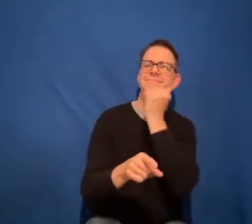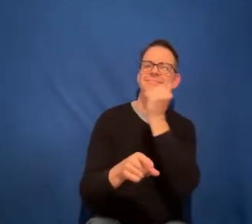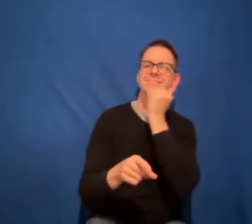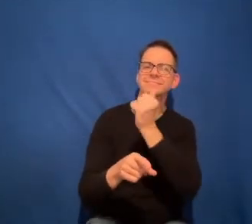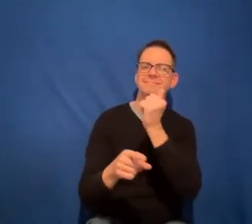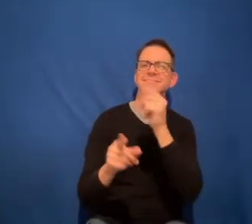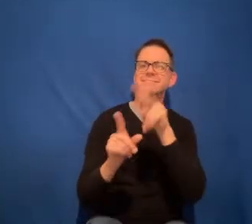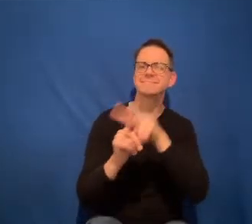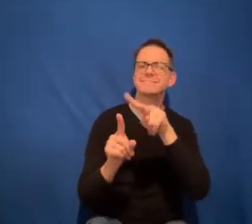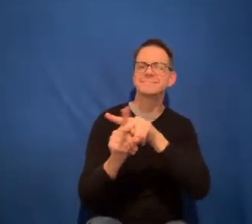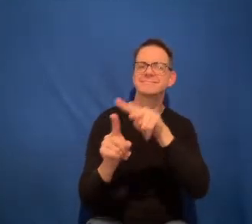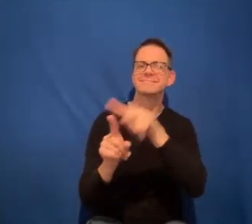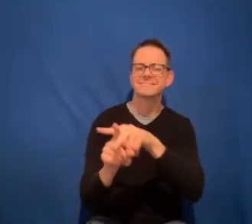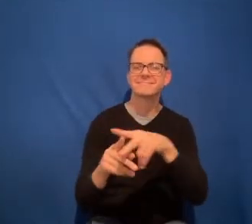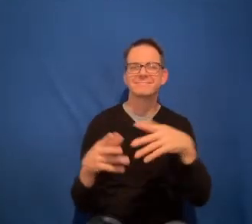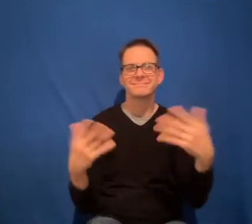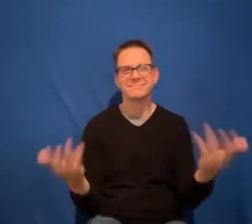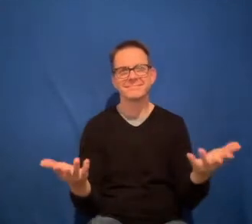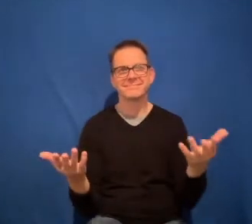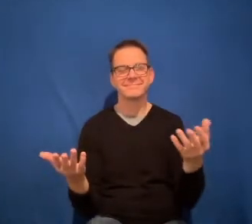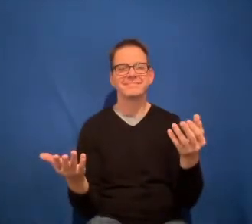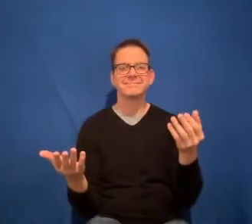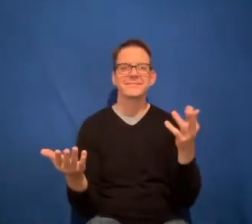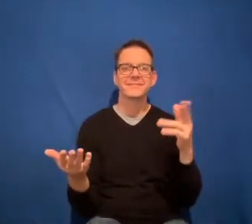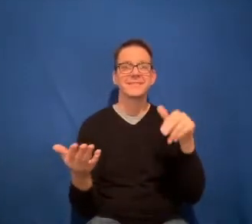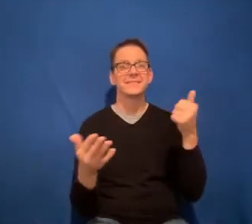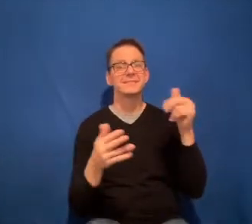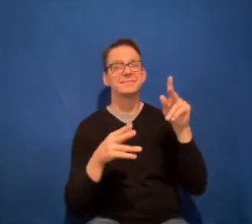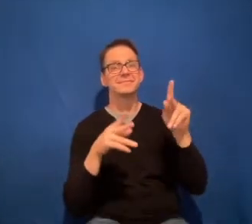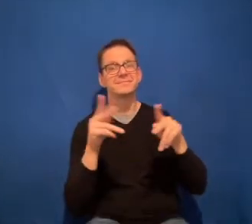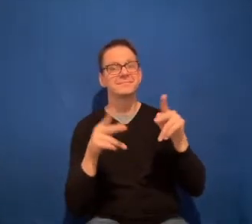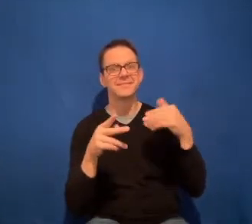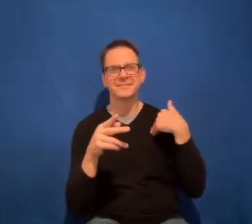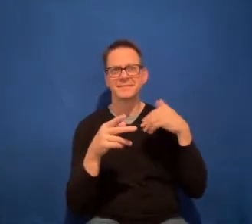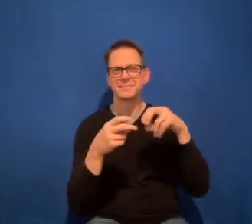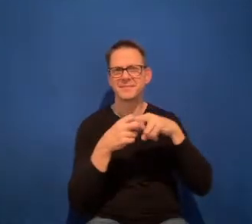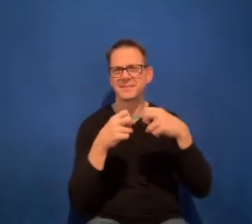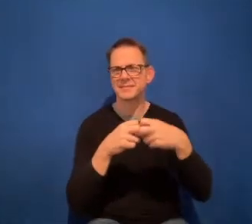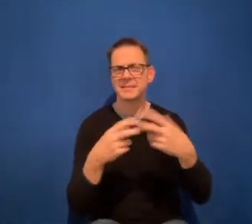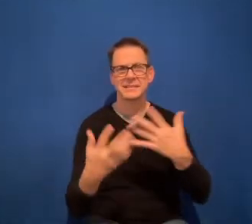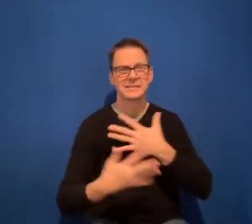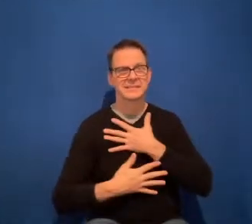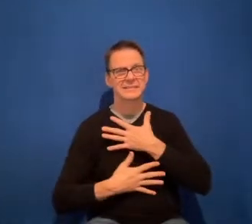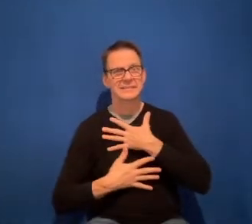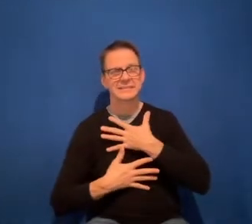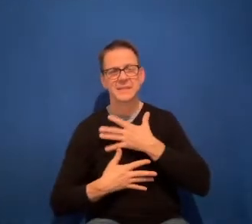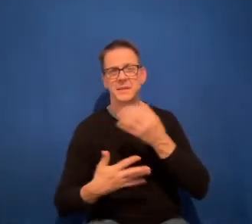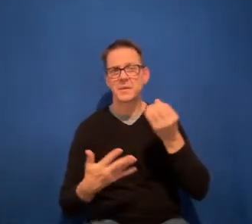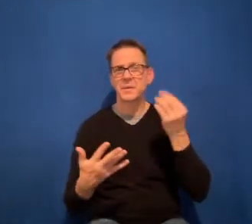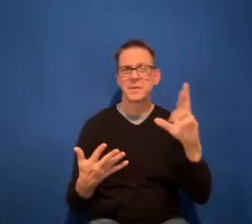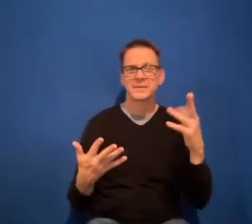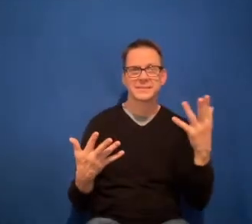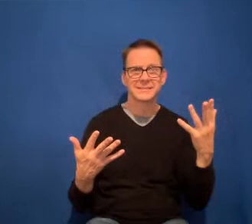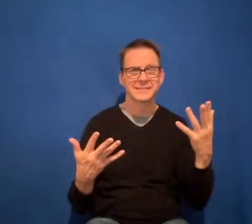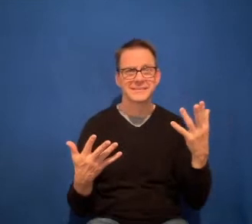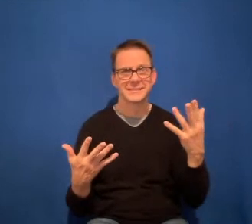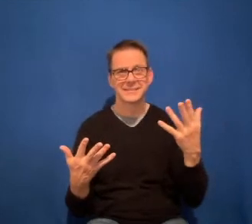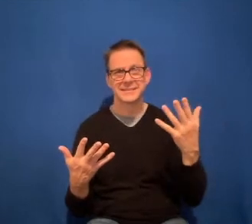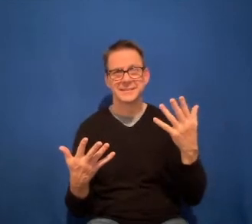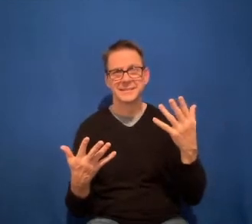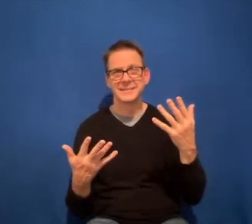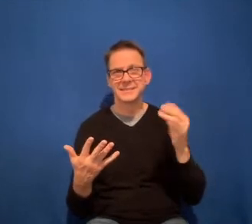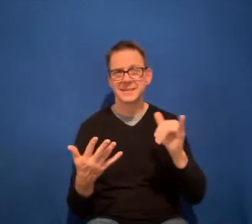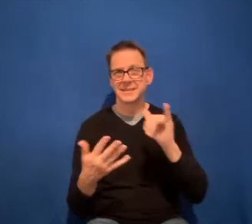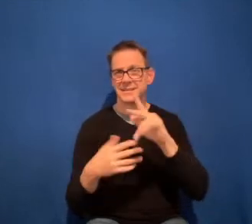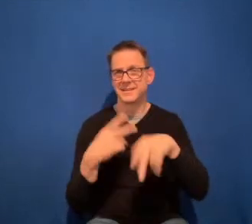might have various new issues of difficulty breathing or whatever, we were also dealing with, so we might have had less of those kinds of